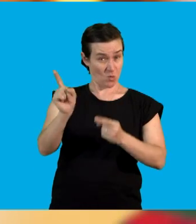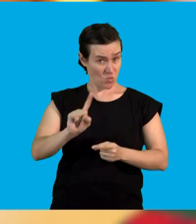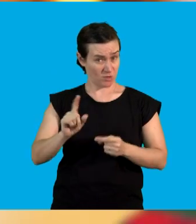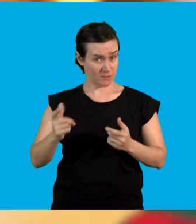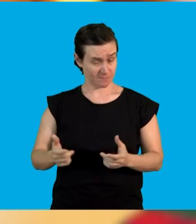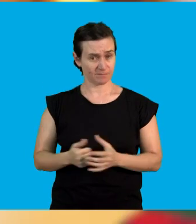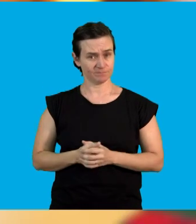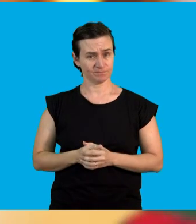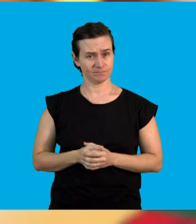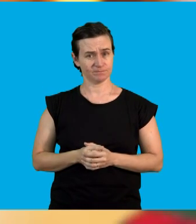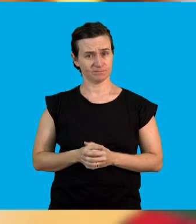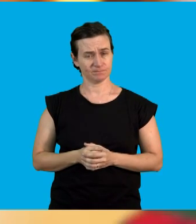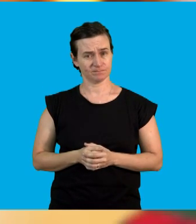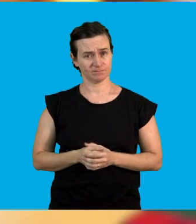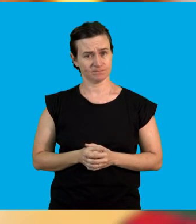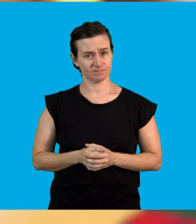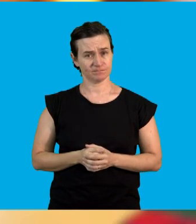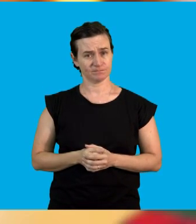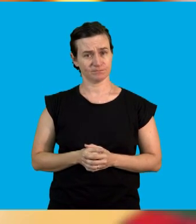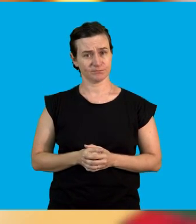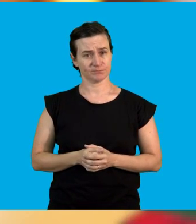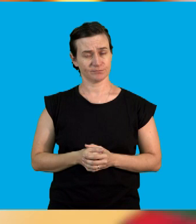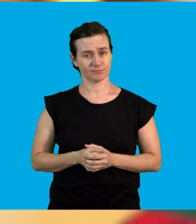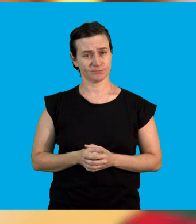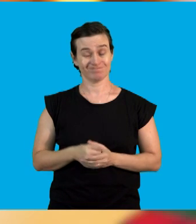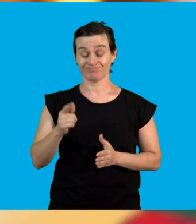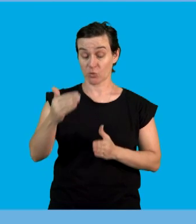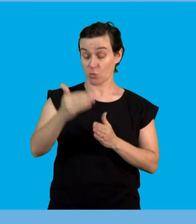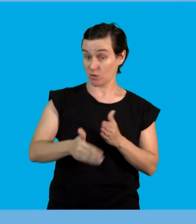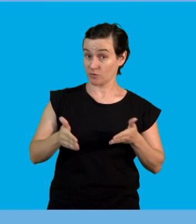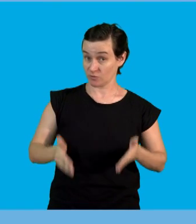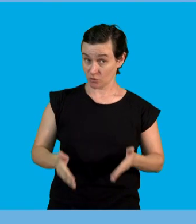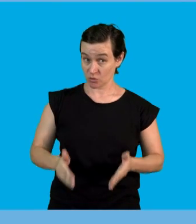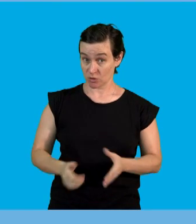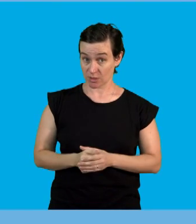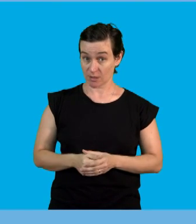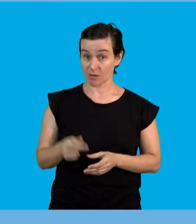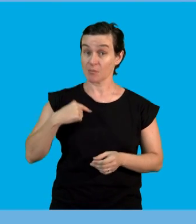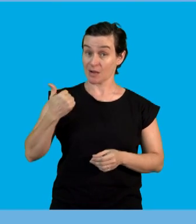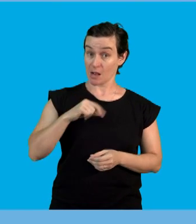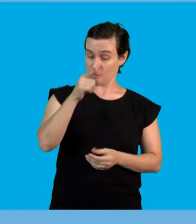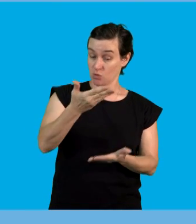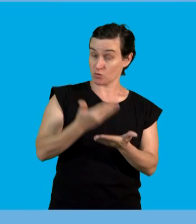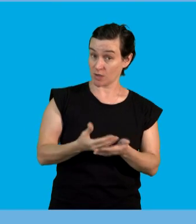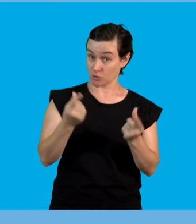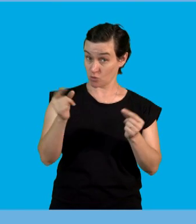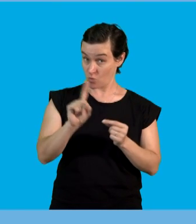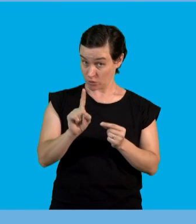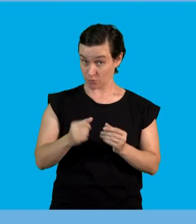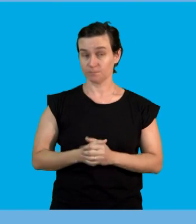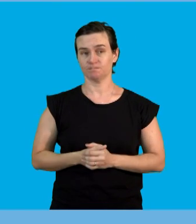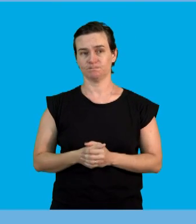be having so that we can reach them by the end of the lesson. So by the end of this lesson, this is what I want you to be able to